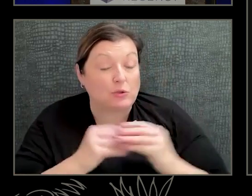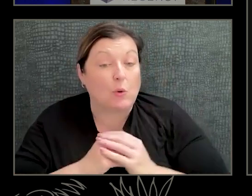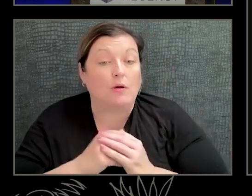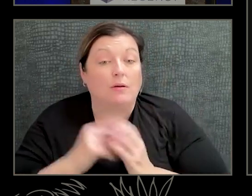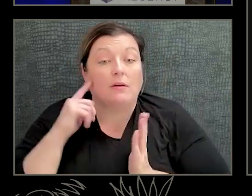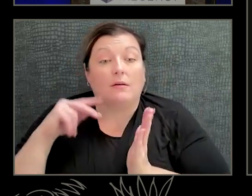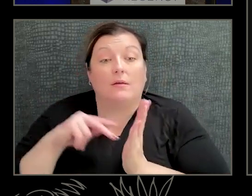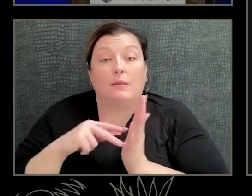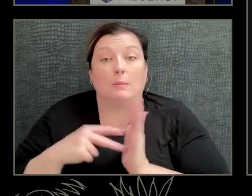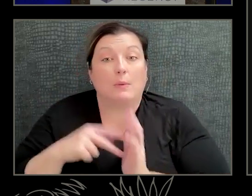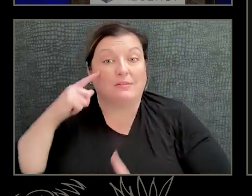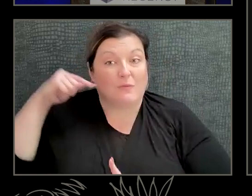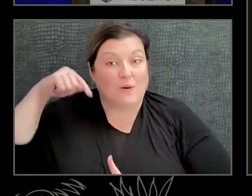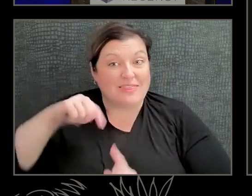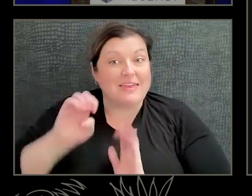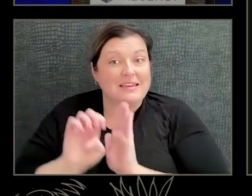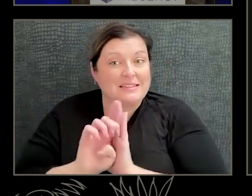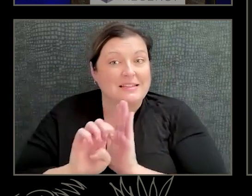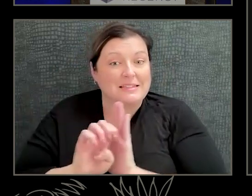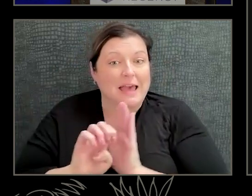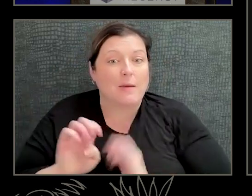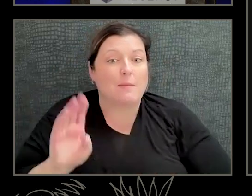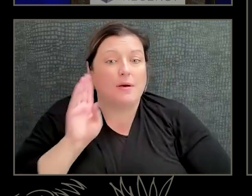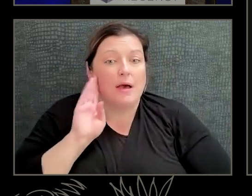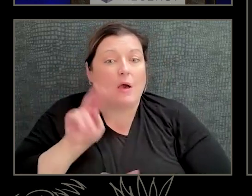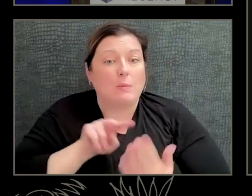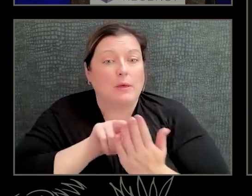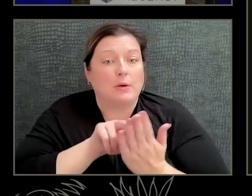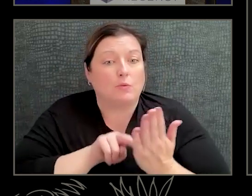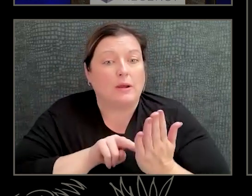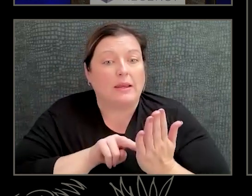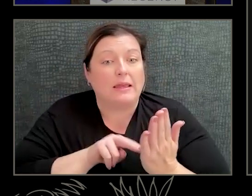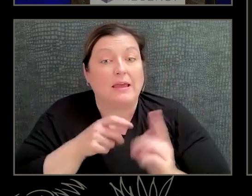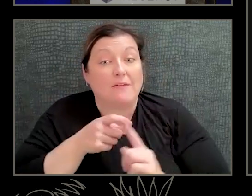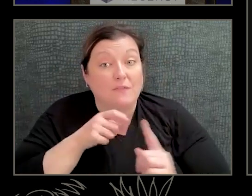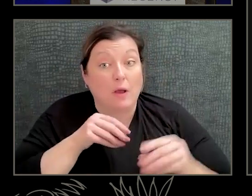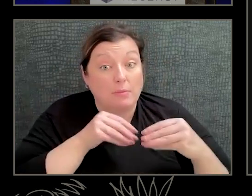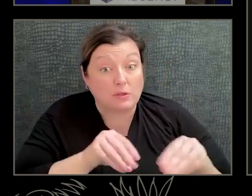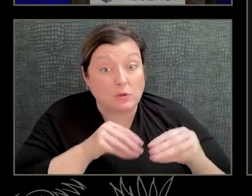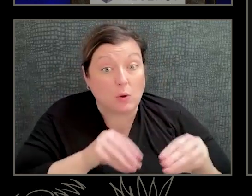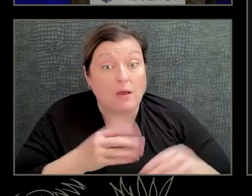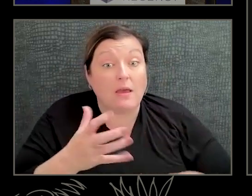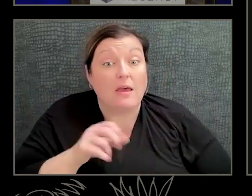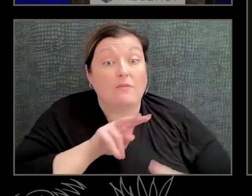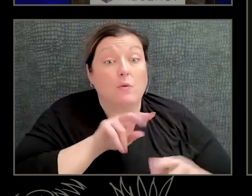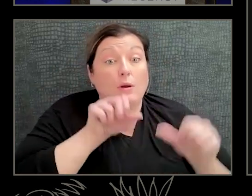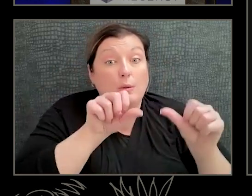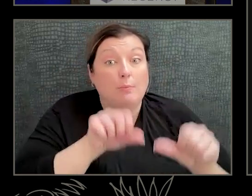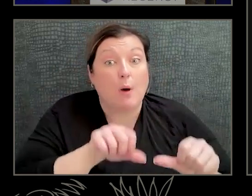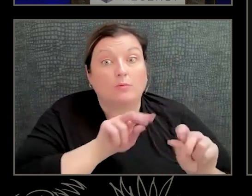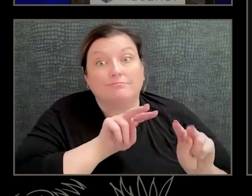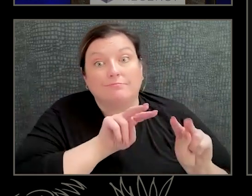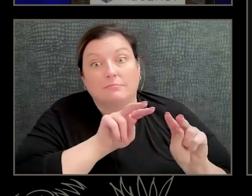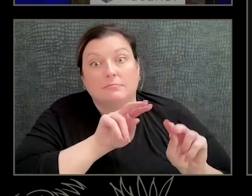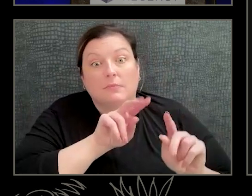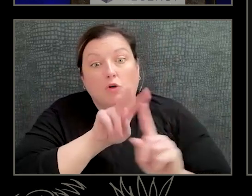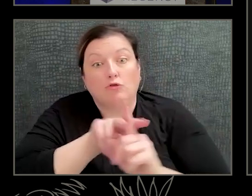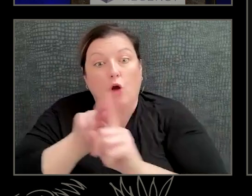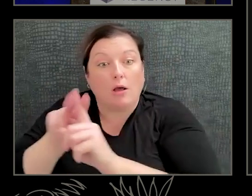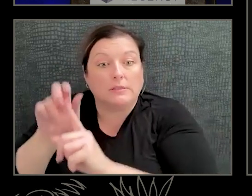of this example, I'm going to be reading it from the store, but if you'd like to persist it across sessions, there are other ways to do that.